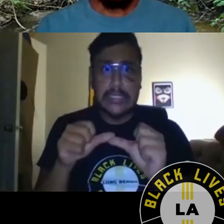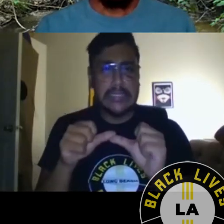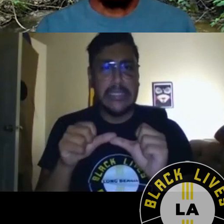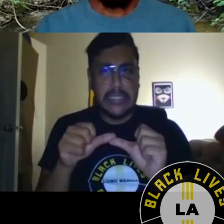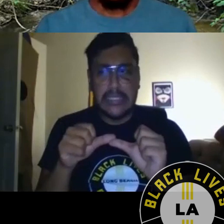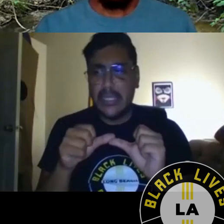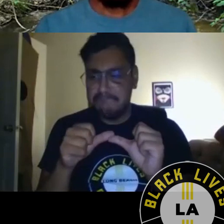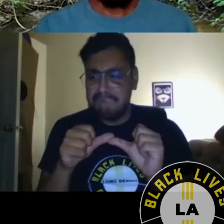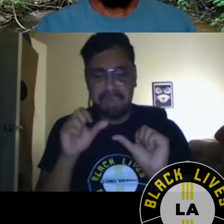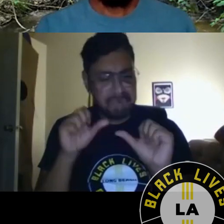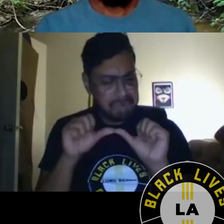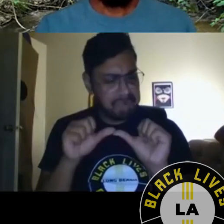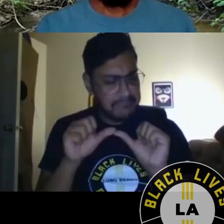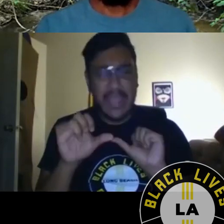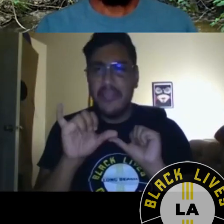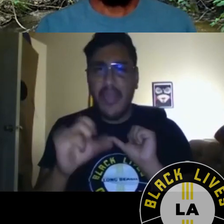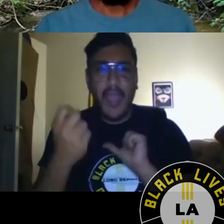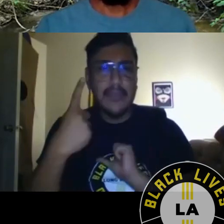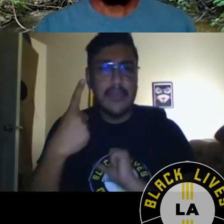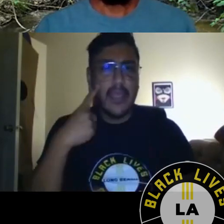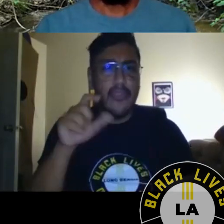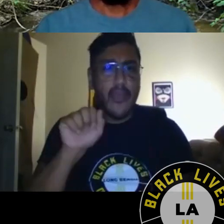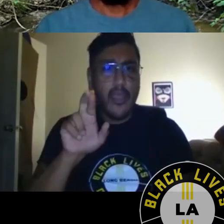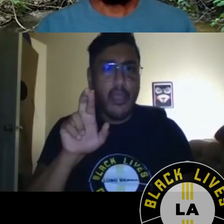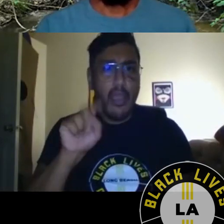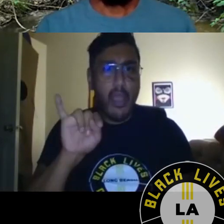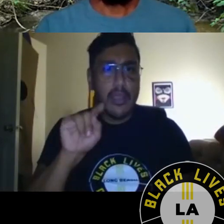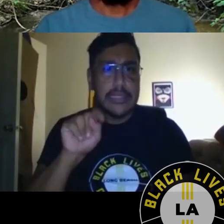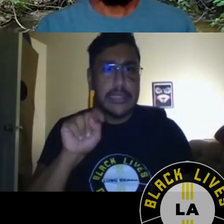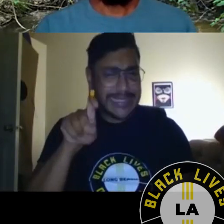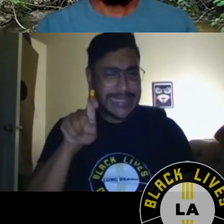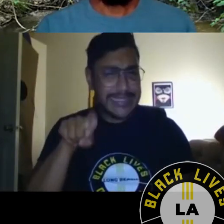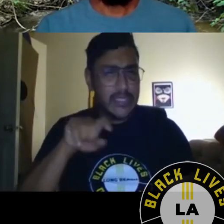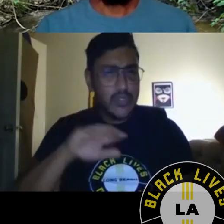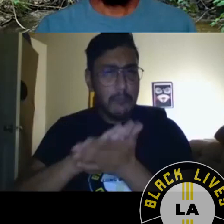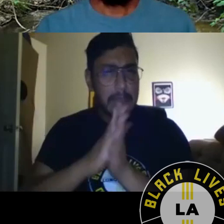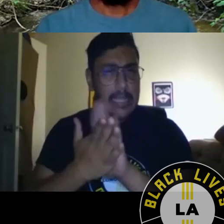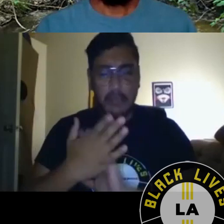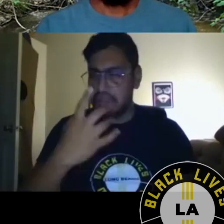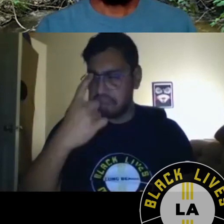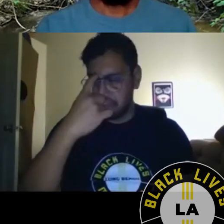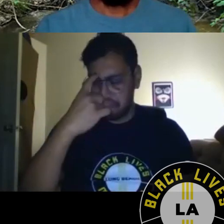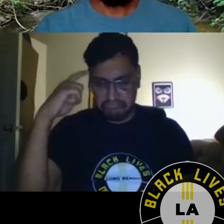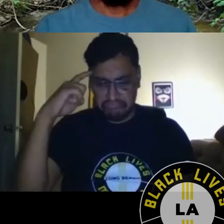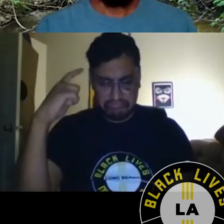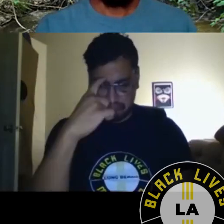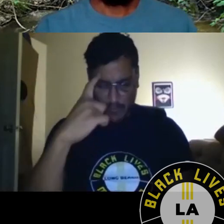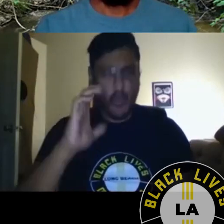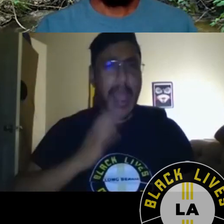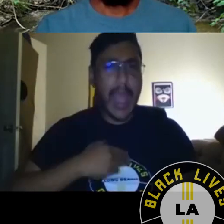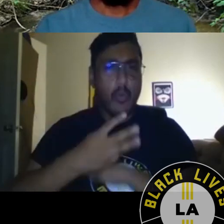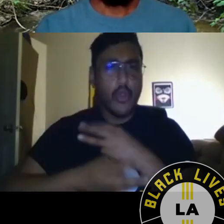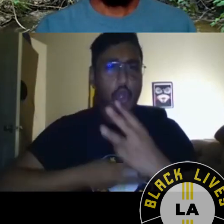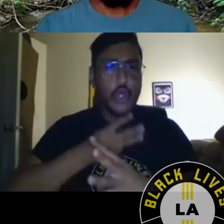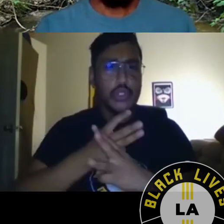that artists have to be the conscience of, our world. And it's